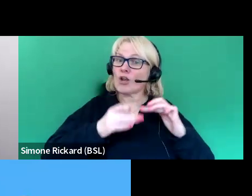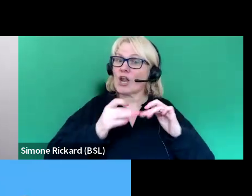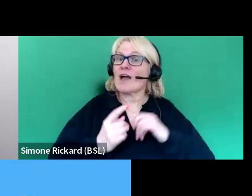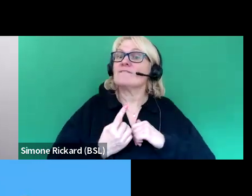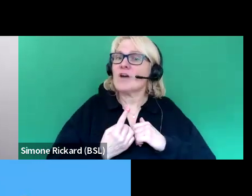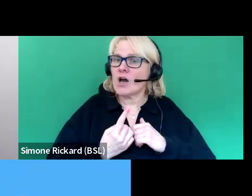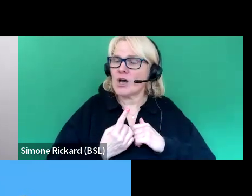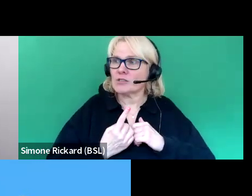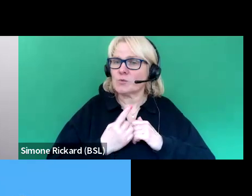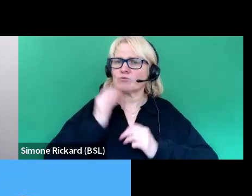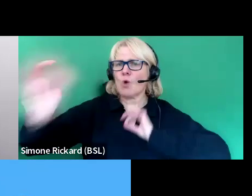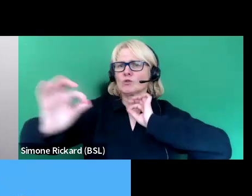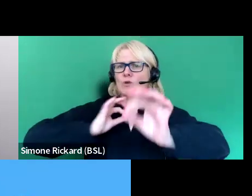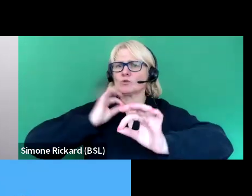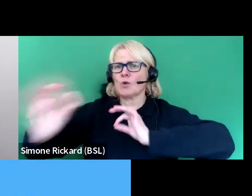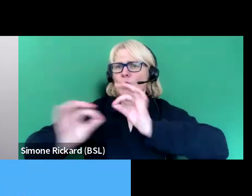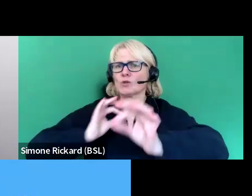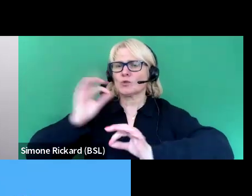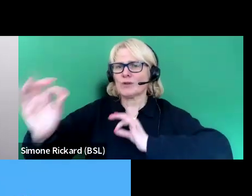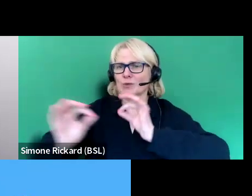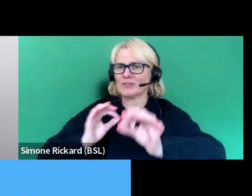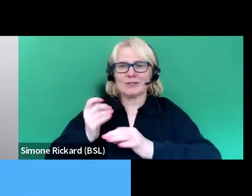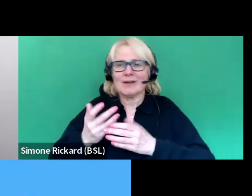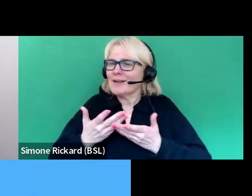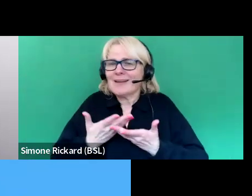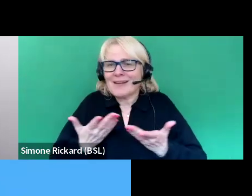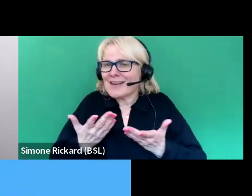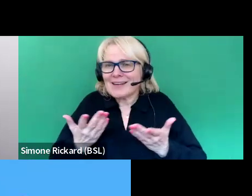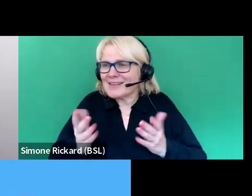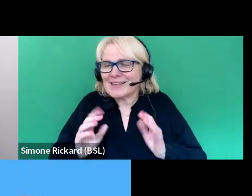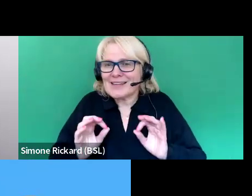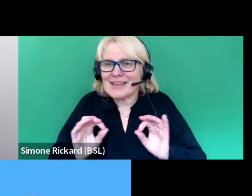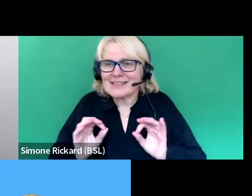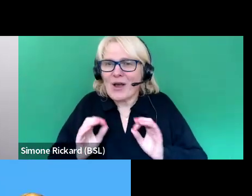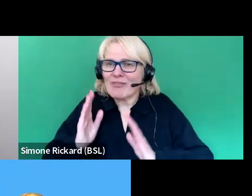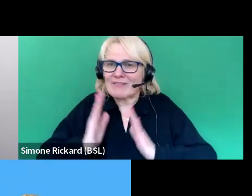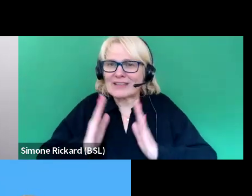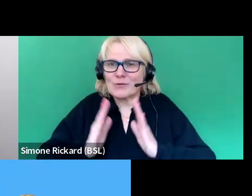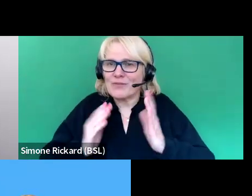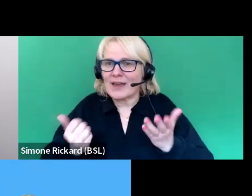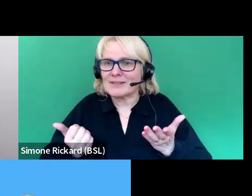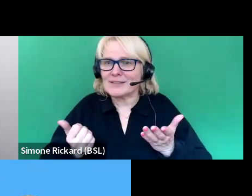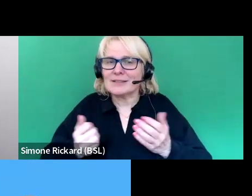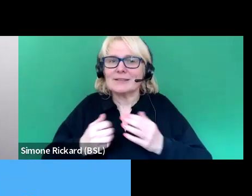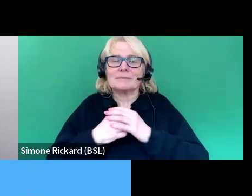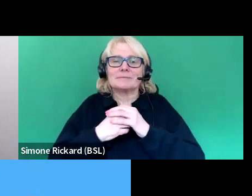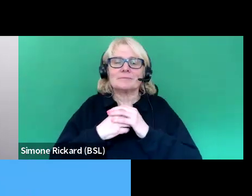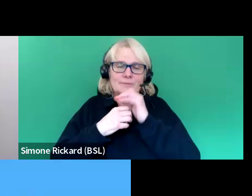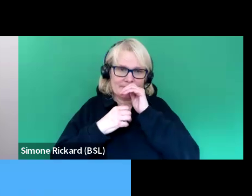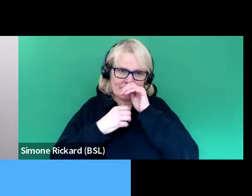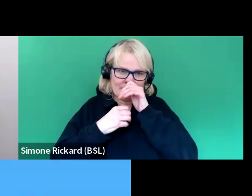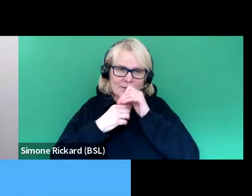just firing questions at an applicant. It's not actually, isn't even a face-to-face online.